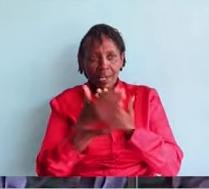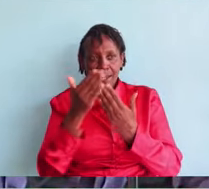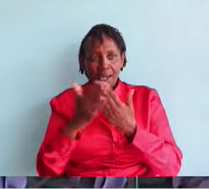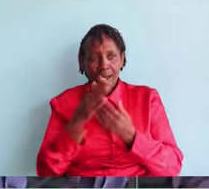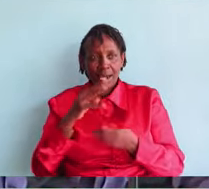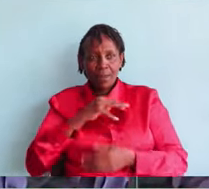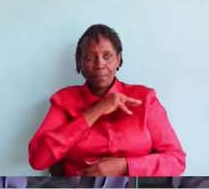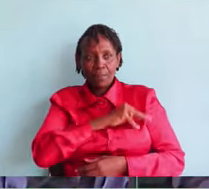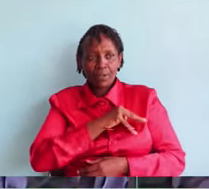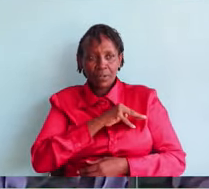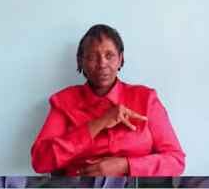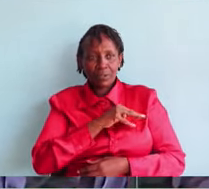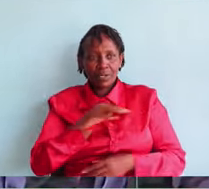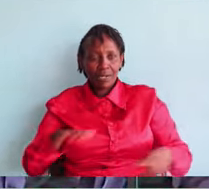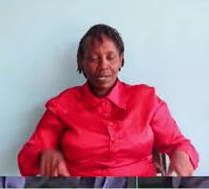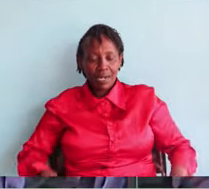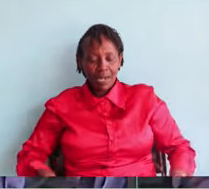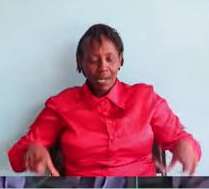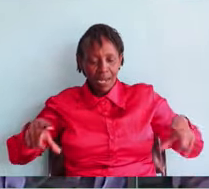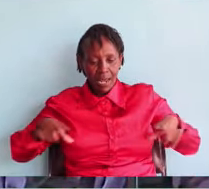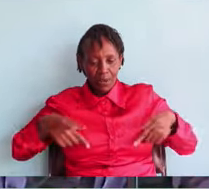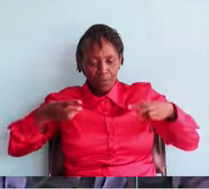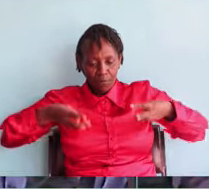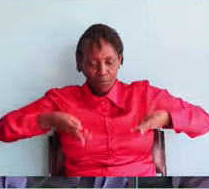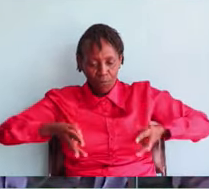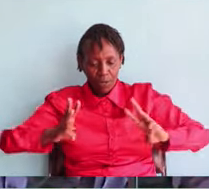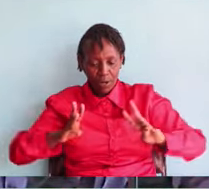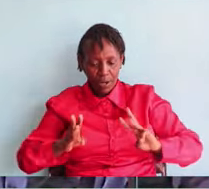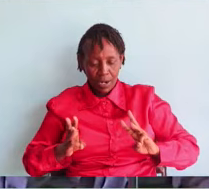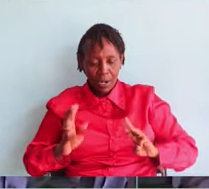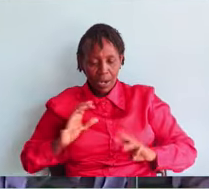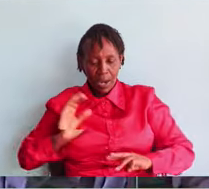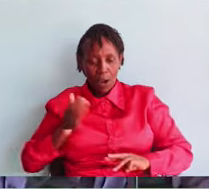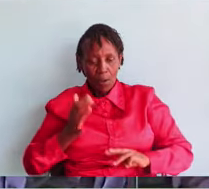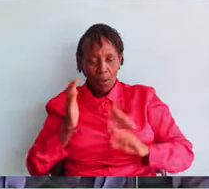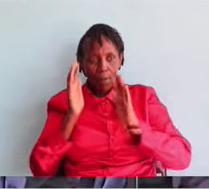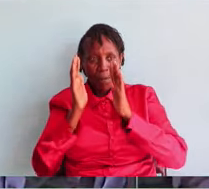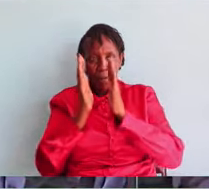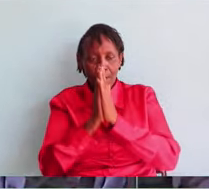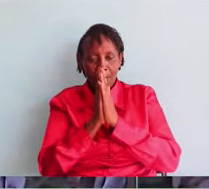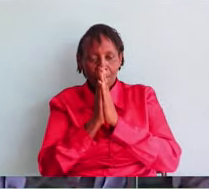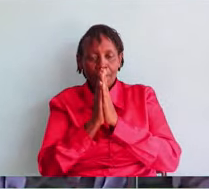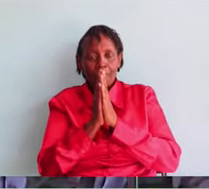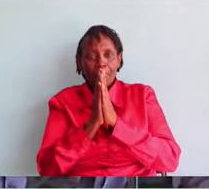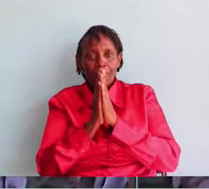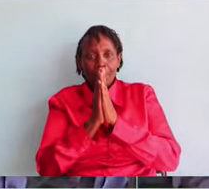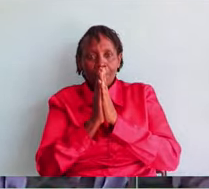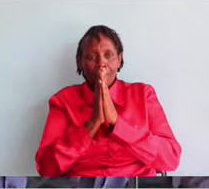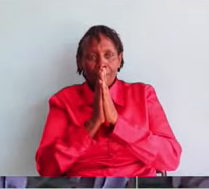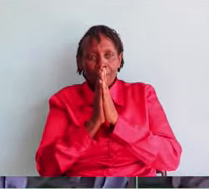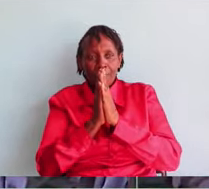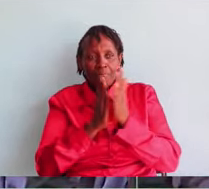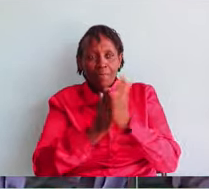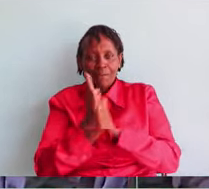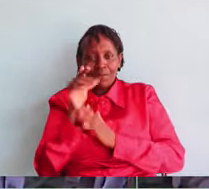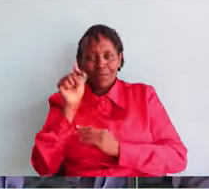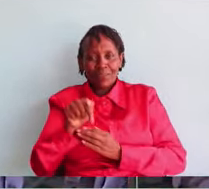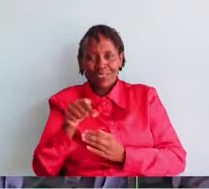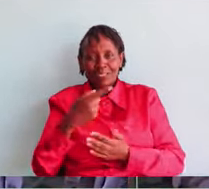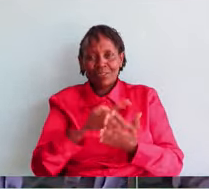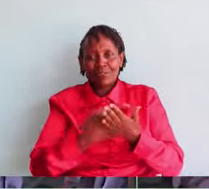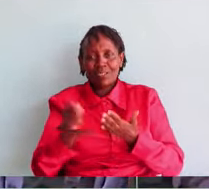missions, and lifestyle. This is our prayer, O God. Let us meditate on these words, O God, throughout this week to